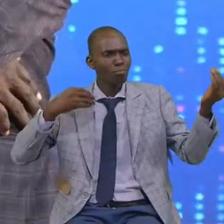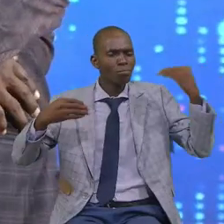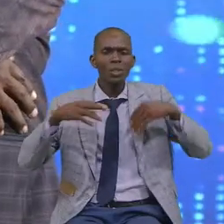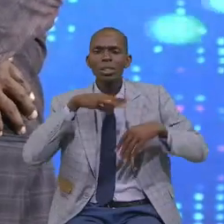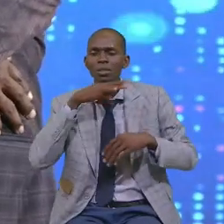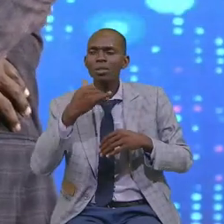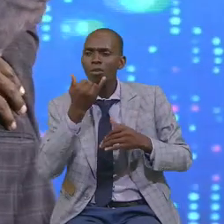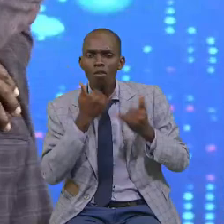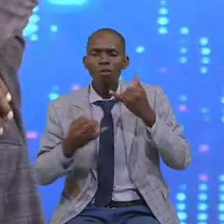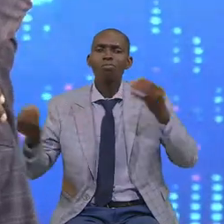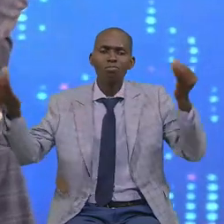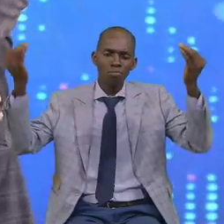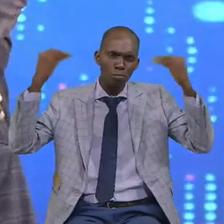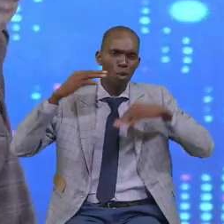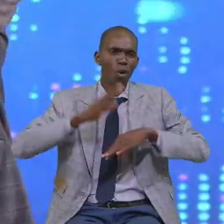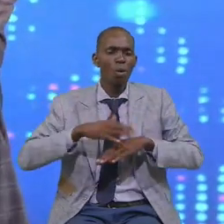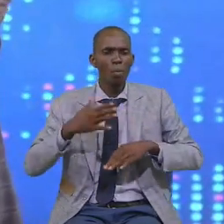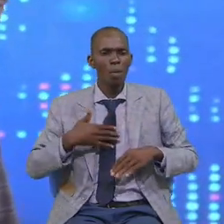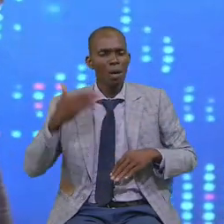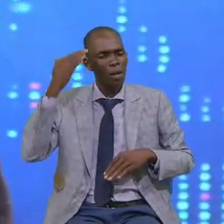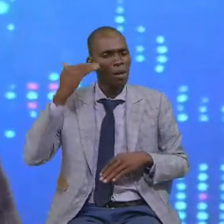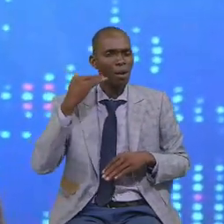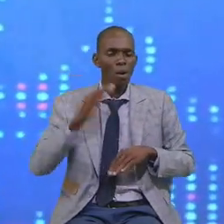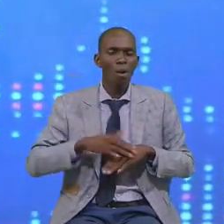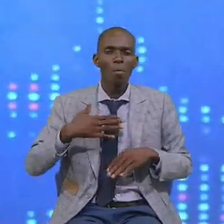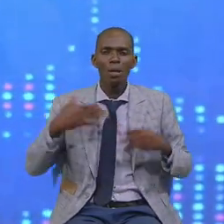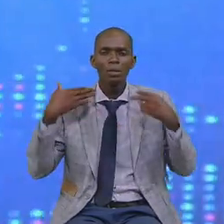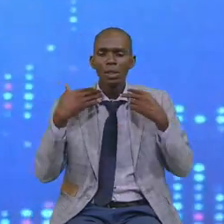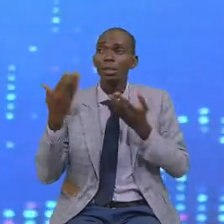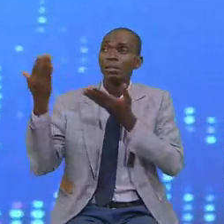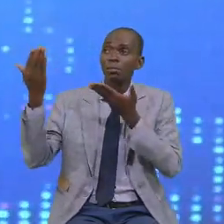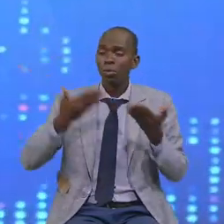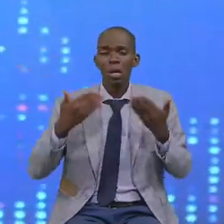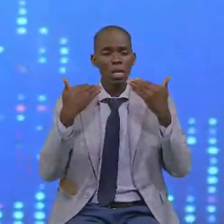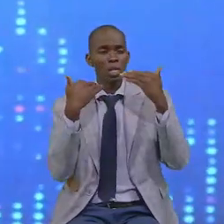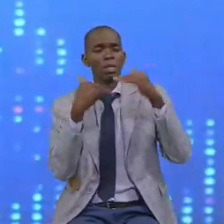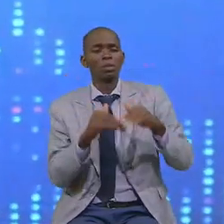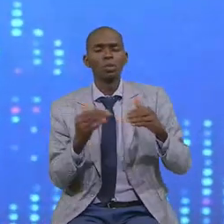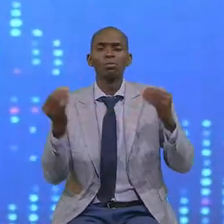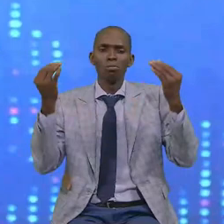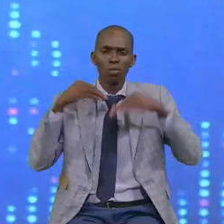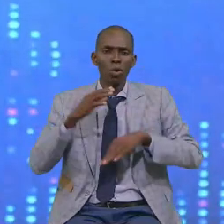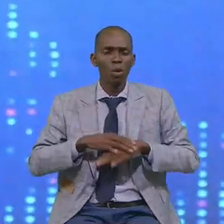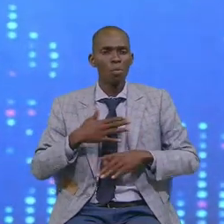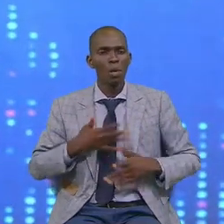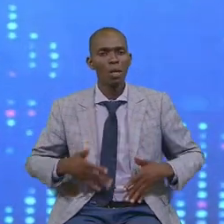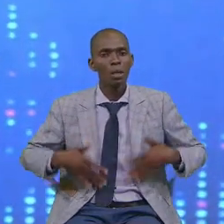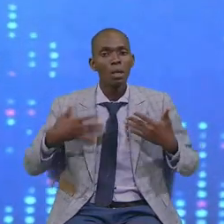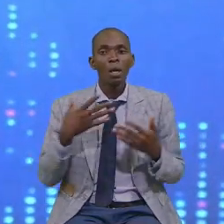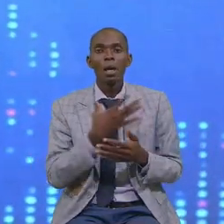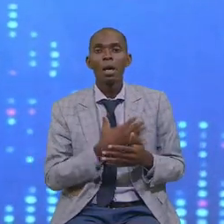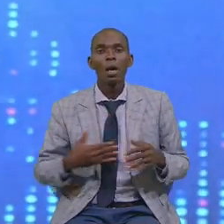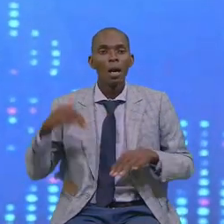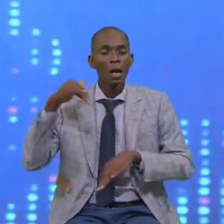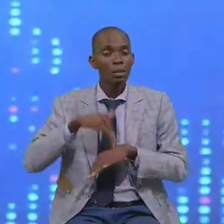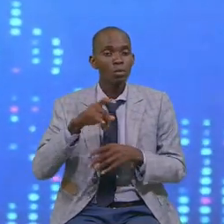and to put the yoke in your neck, and to put the limitation in your life. And then at the time you want to